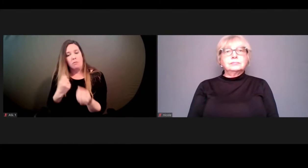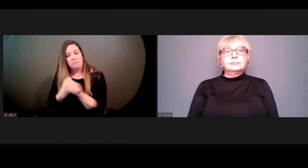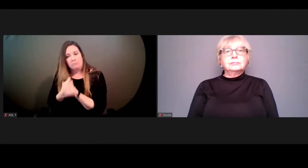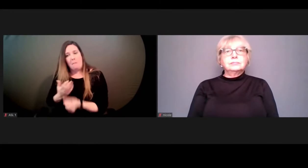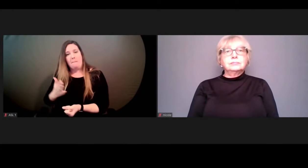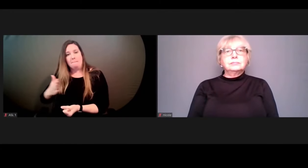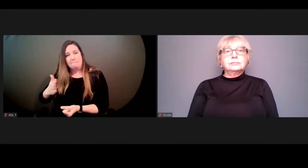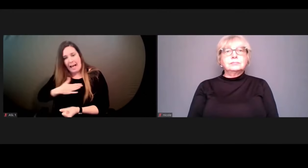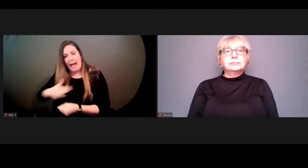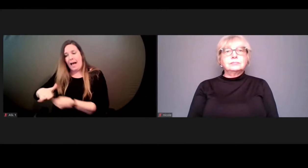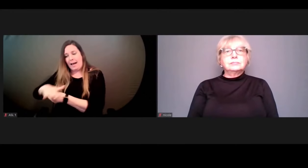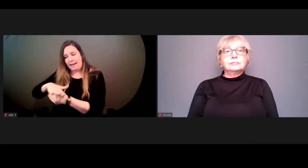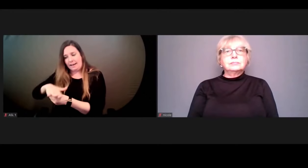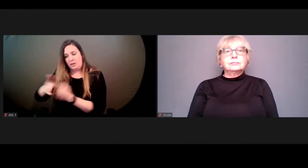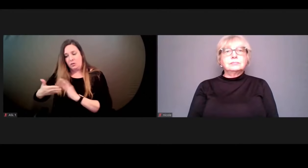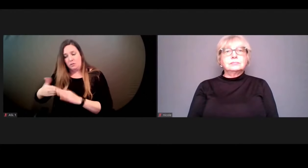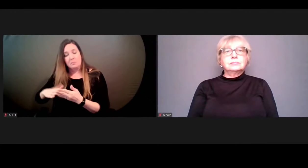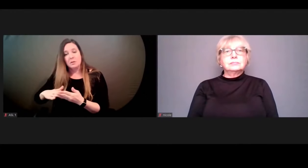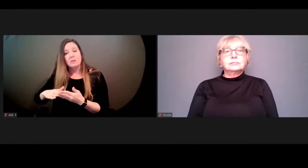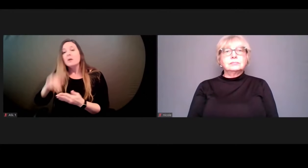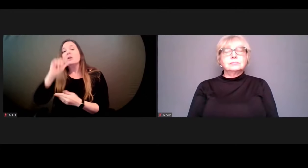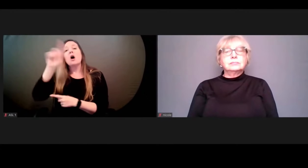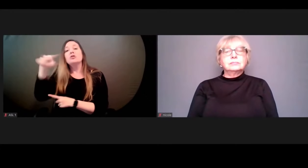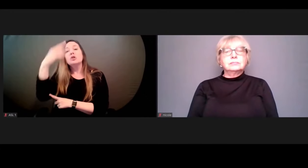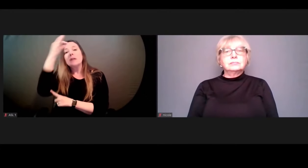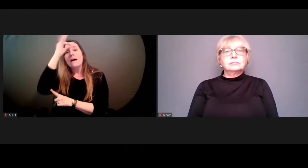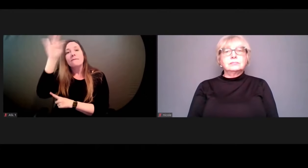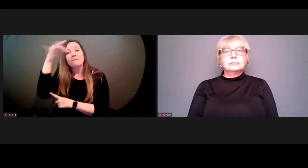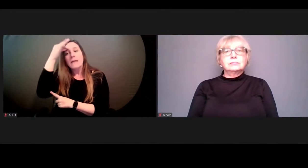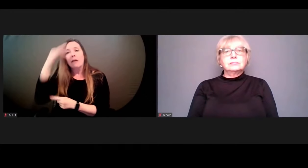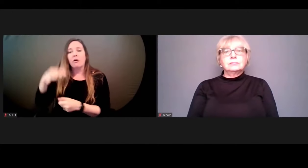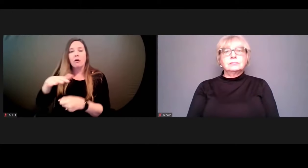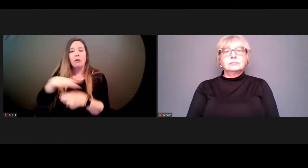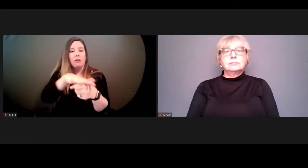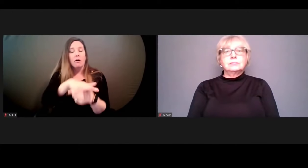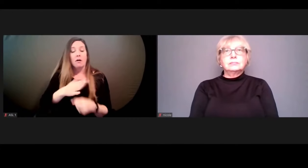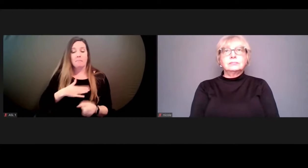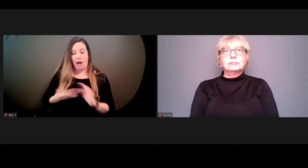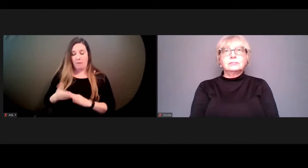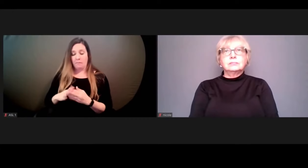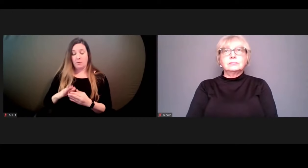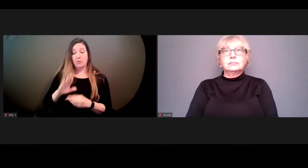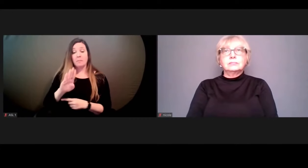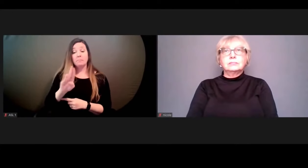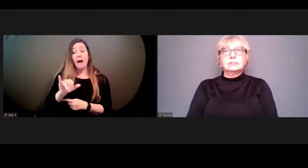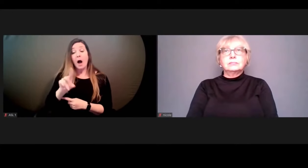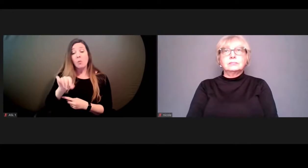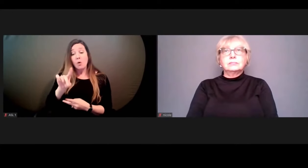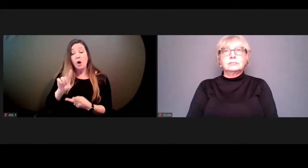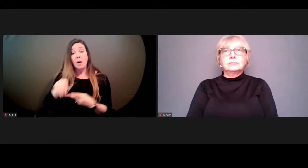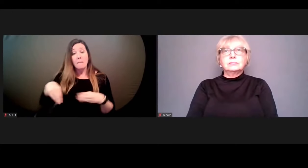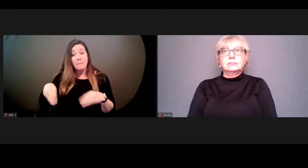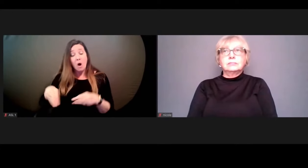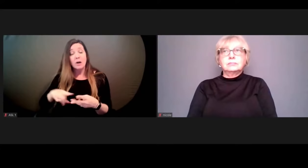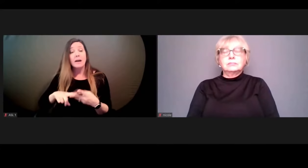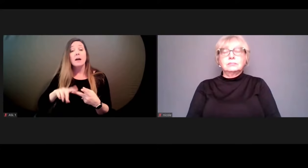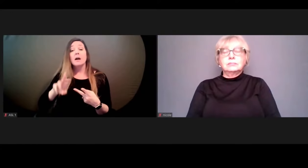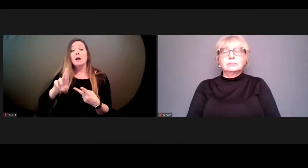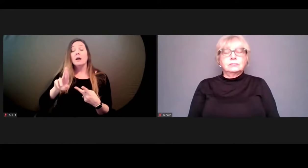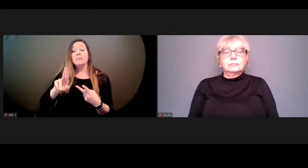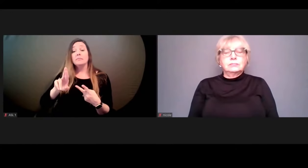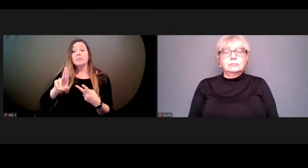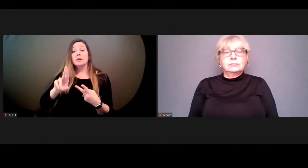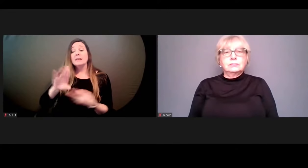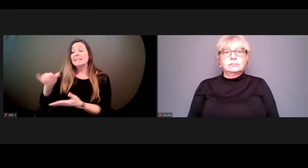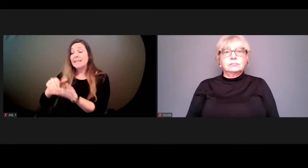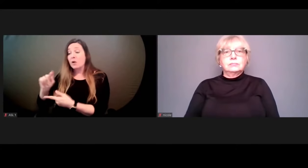specifically outside of the federal precinct? In my community, it's Rideau Street, Byward Market. In Councillor McKinney's area, it's in Centertown.